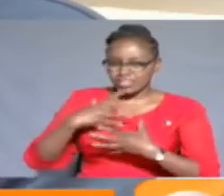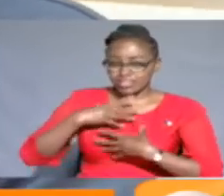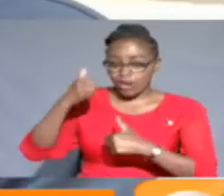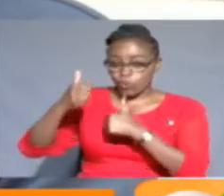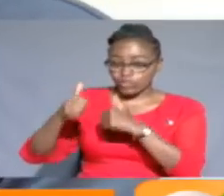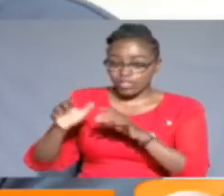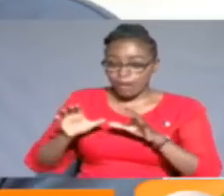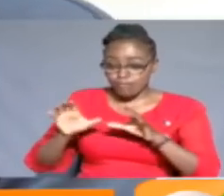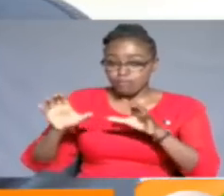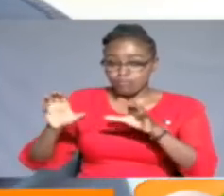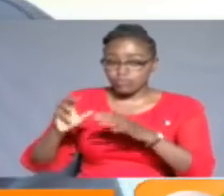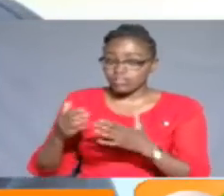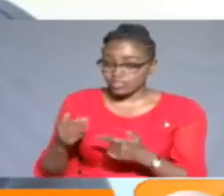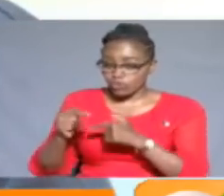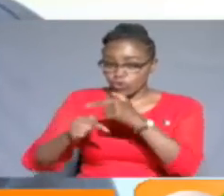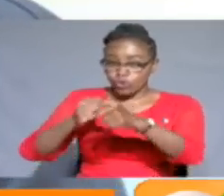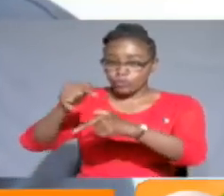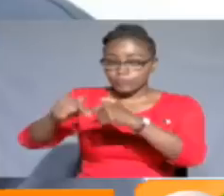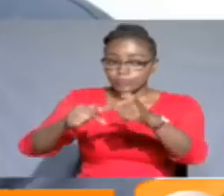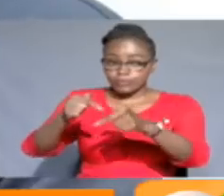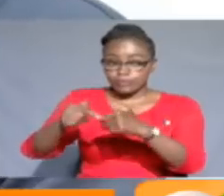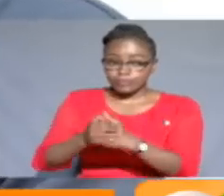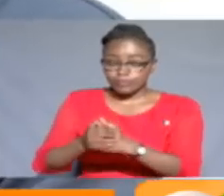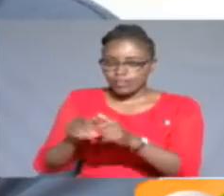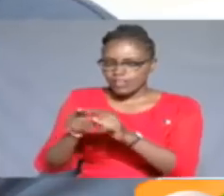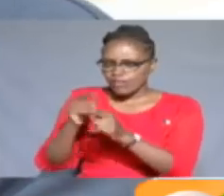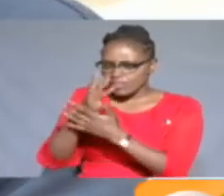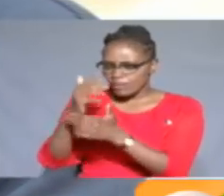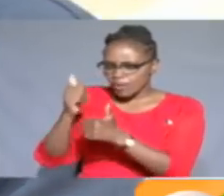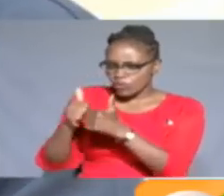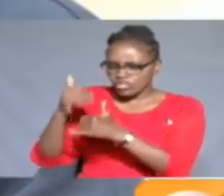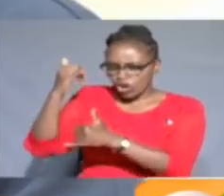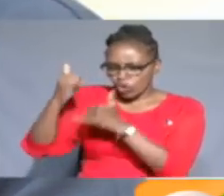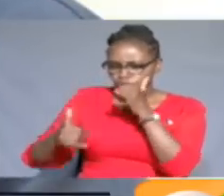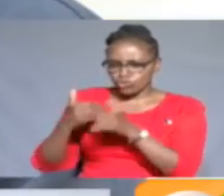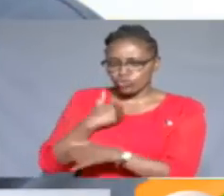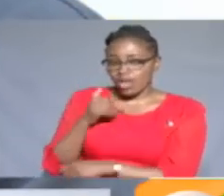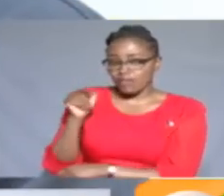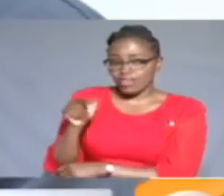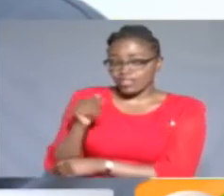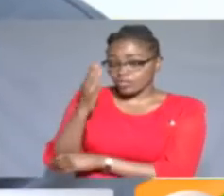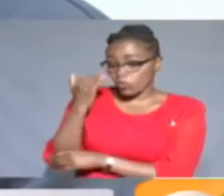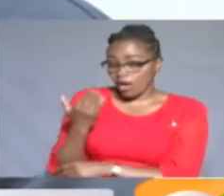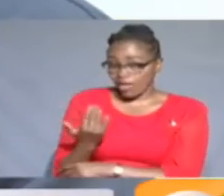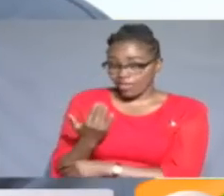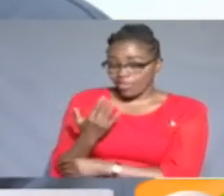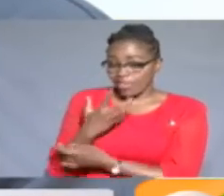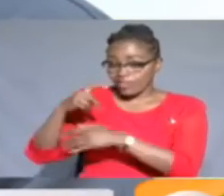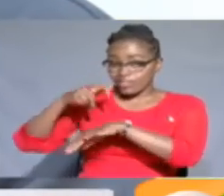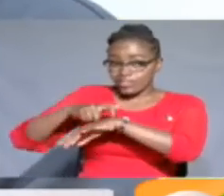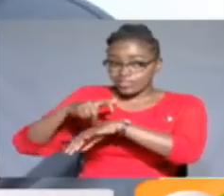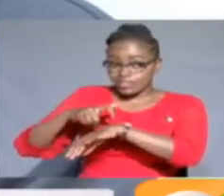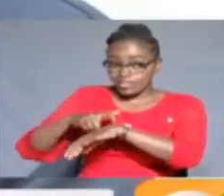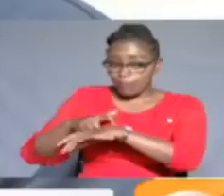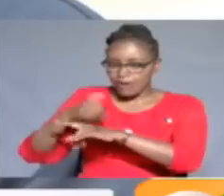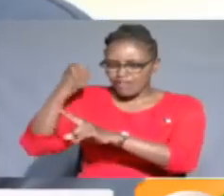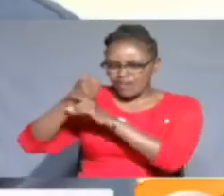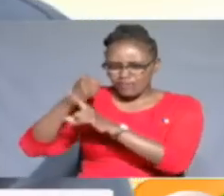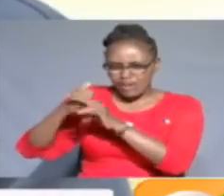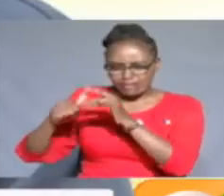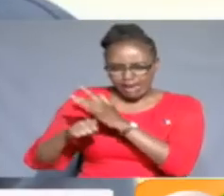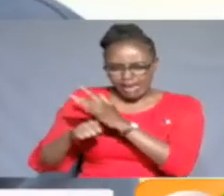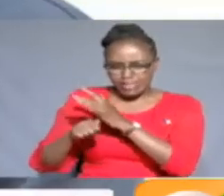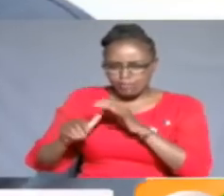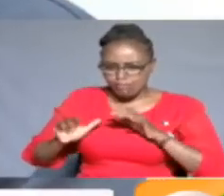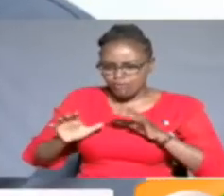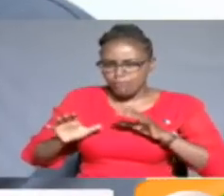are being pushed. One of the things that has made us come to this conclusion is because whenever you fight very hard to